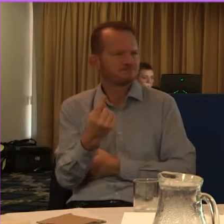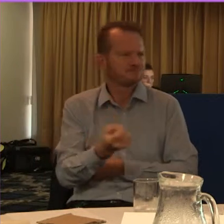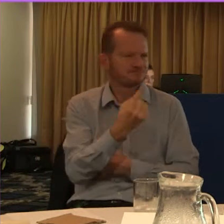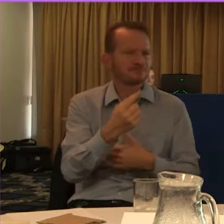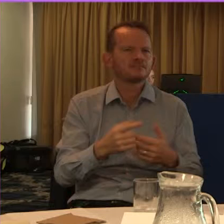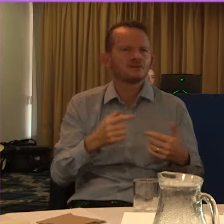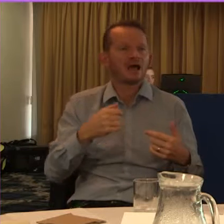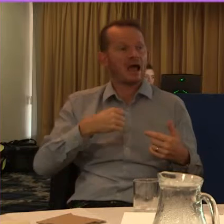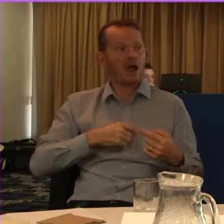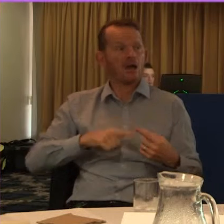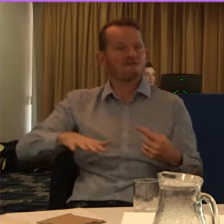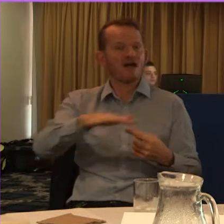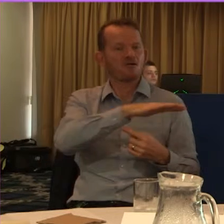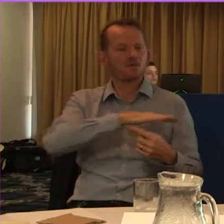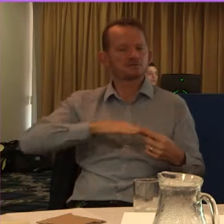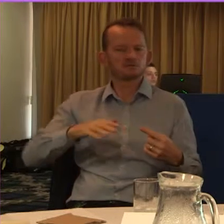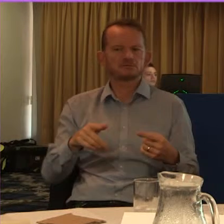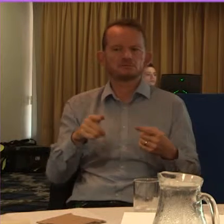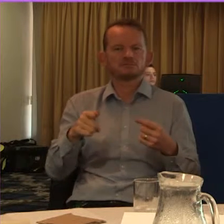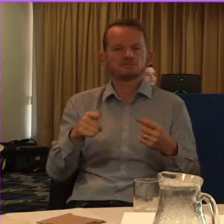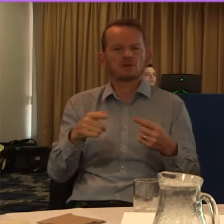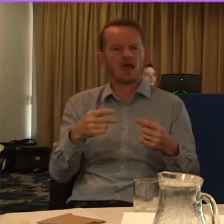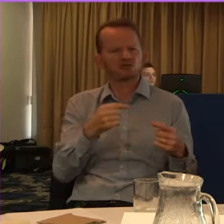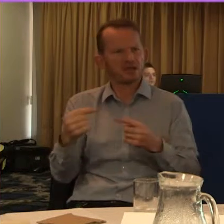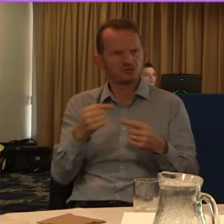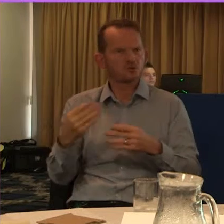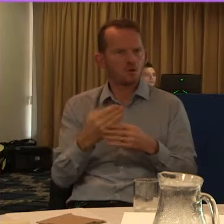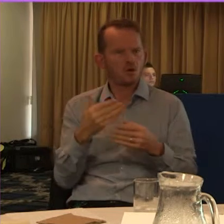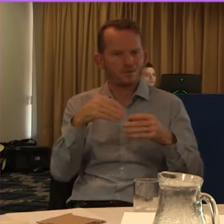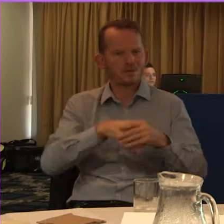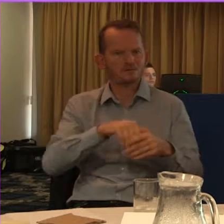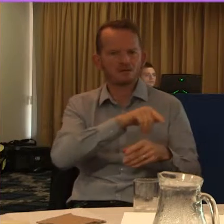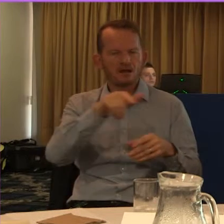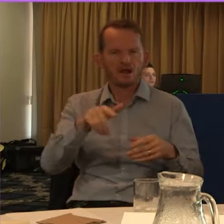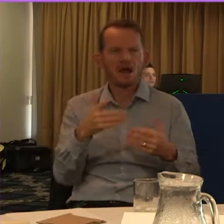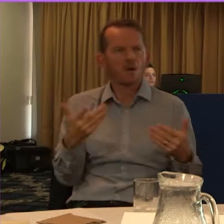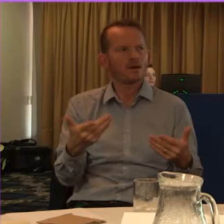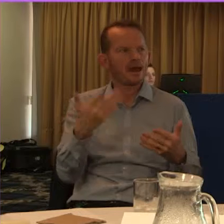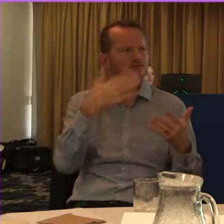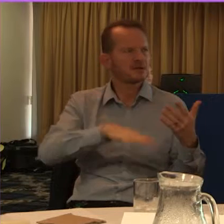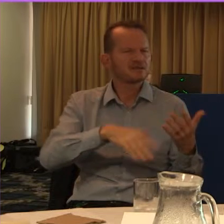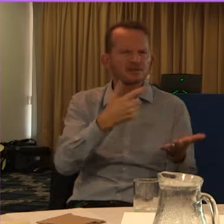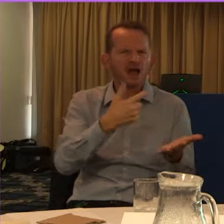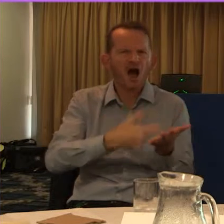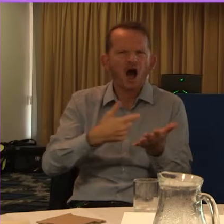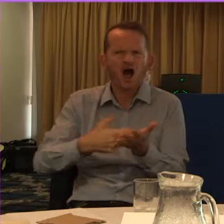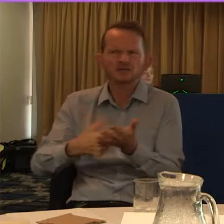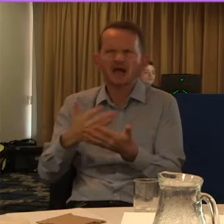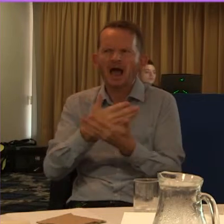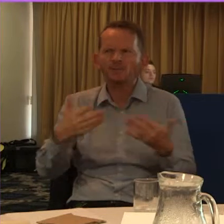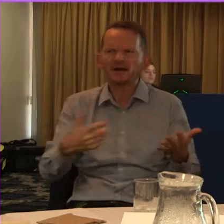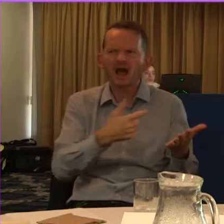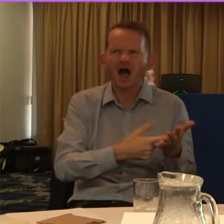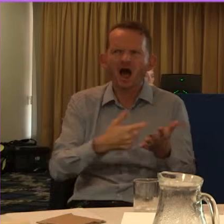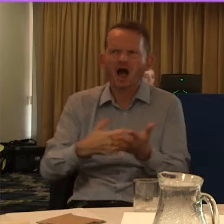occasion. Our environments also remain challenging to work in, and many of us will experience the R's. I did wonder about how